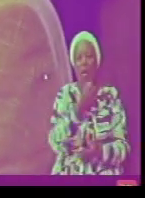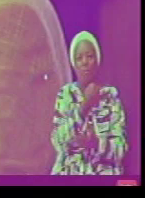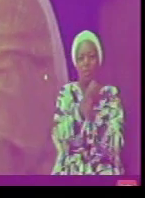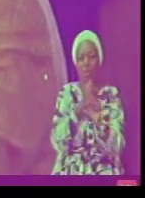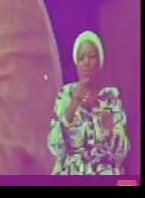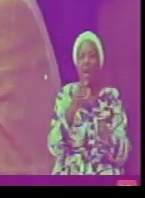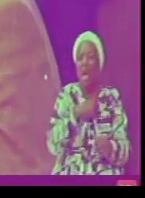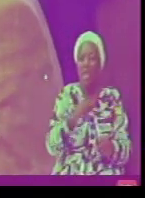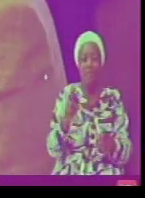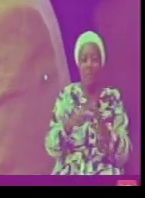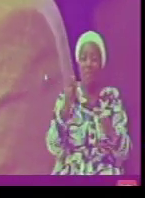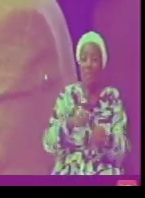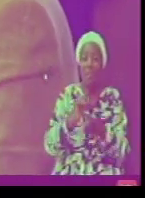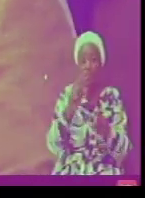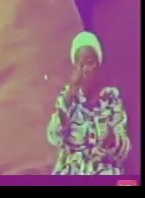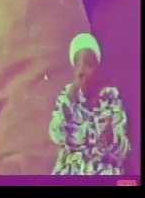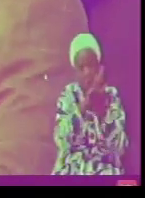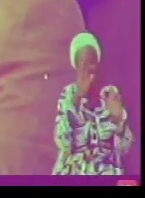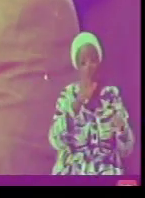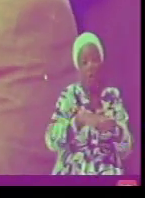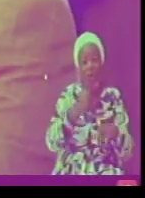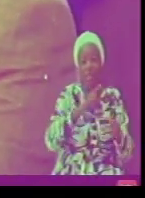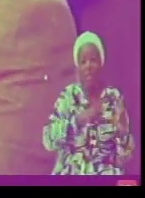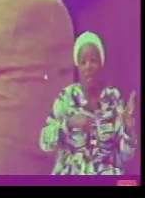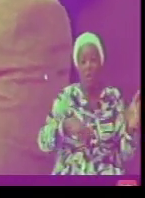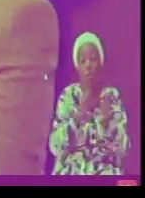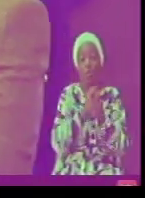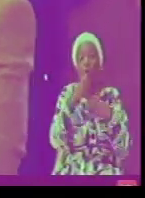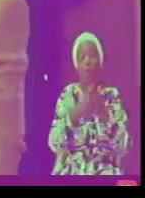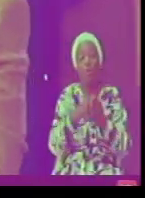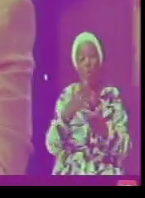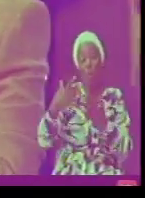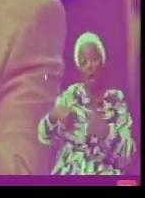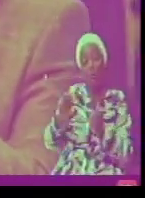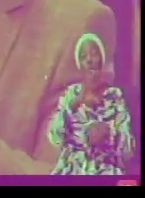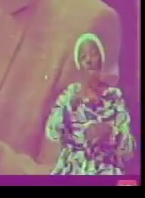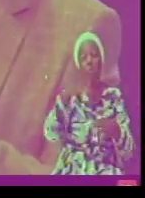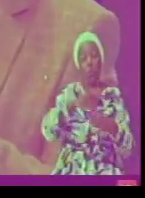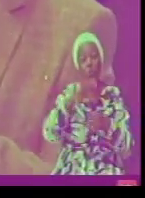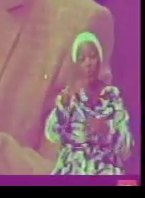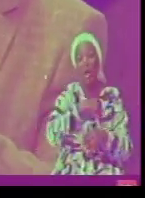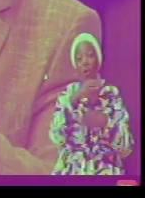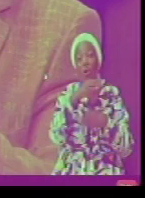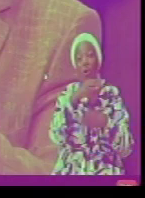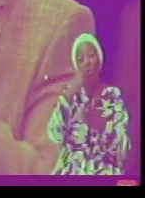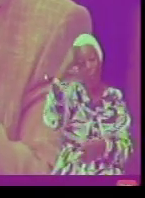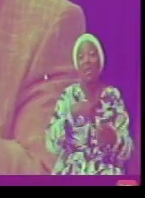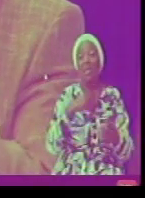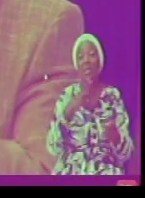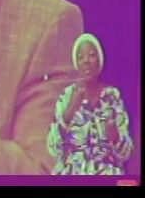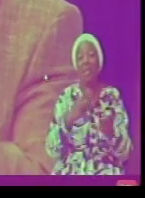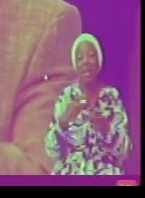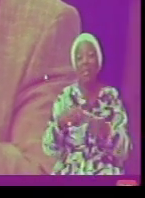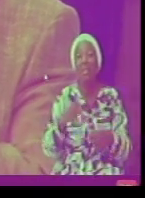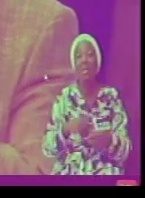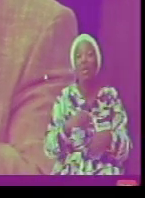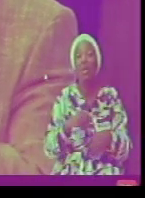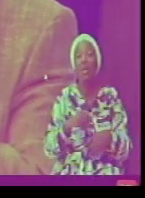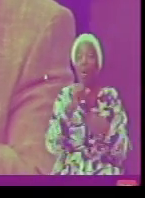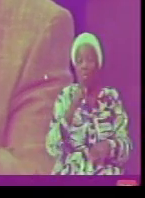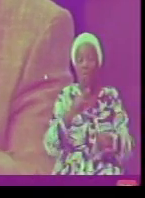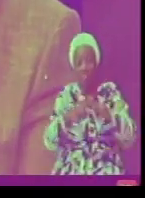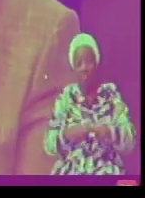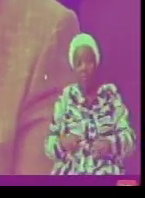I know I am saved. And the moment you believe on the Lord with all your heart, all your soul, and all your